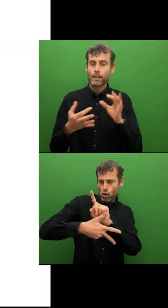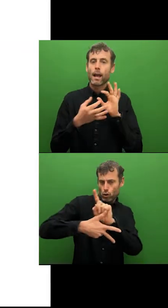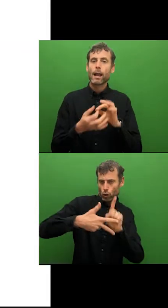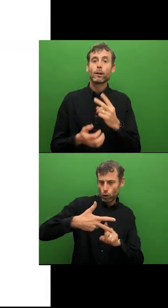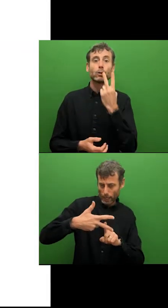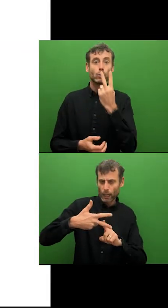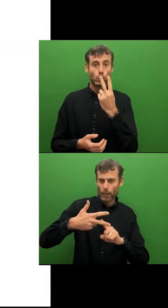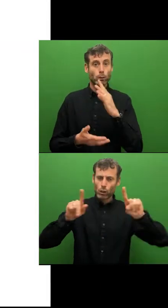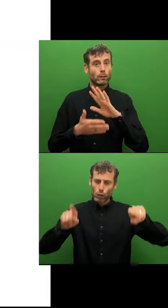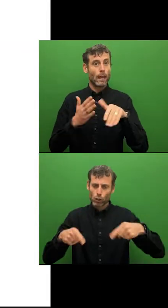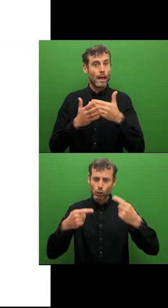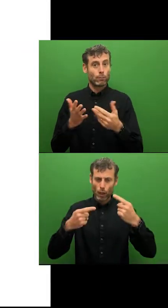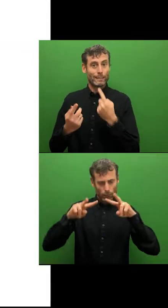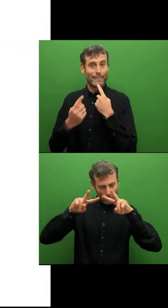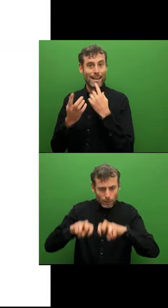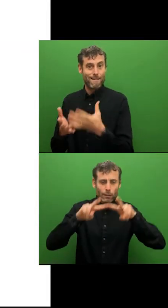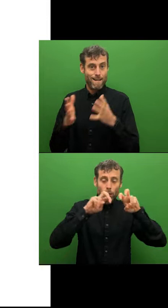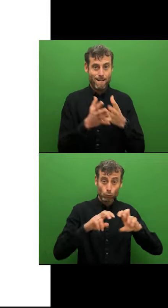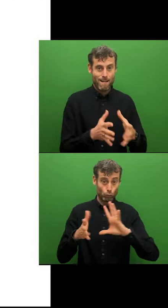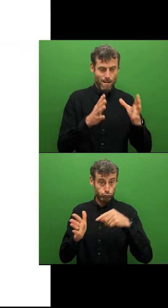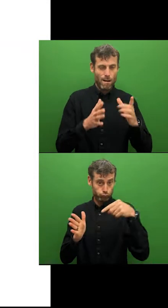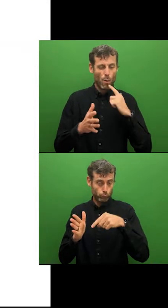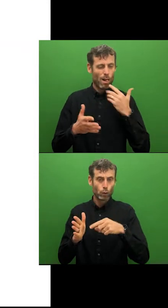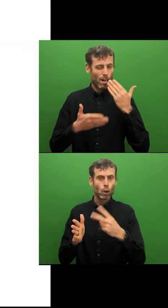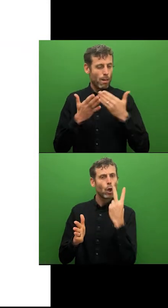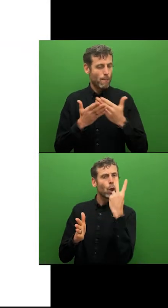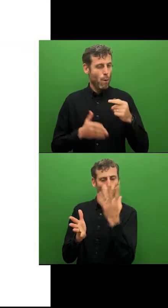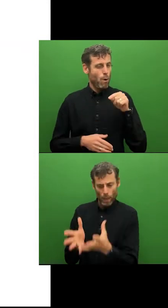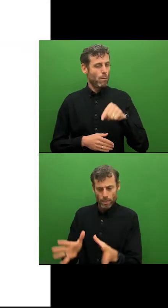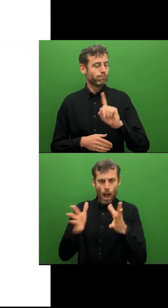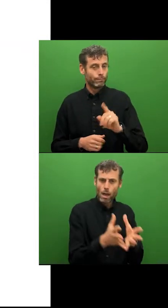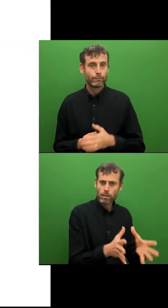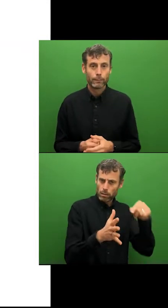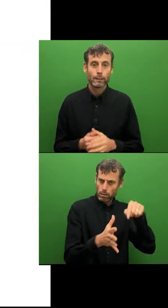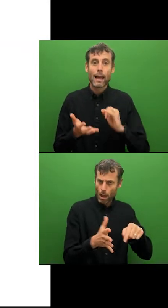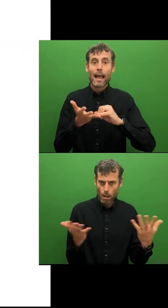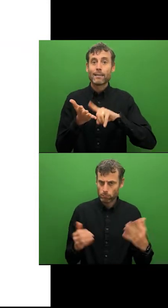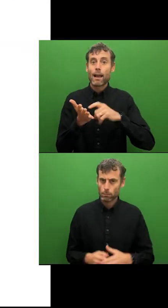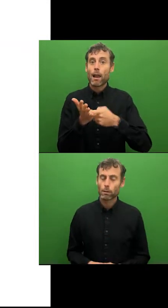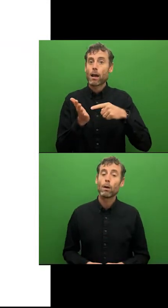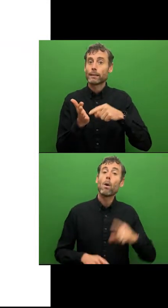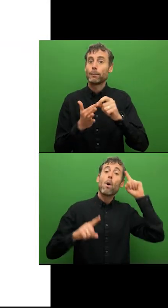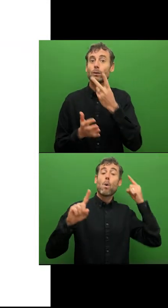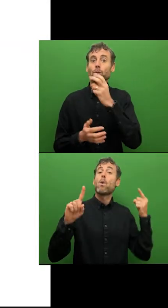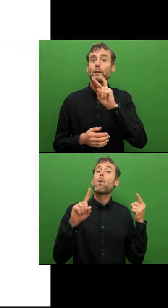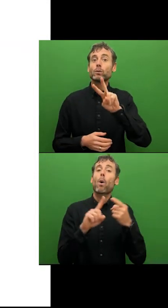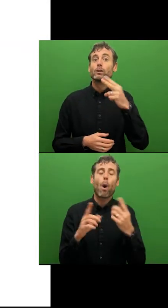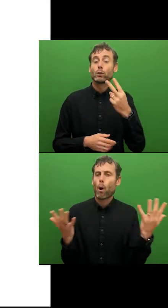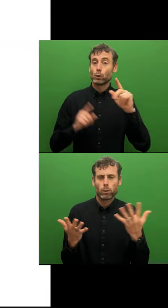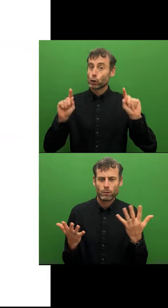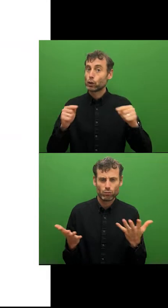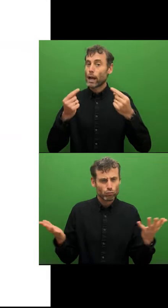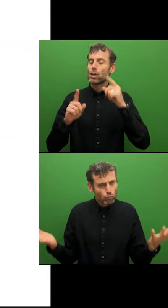different sign language datasets, which I would like to tell you about today. The goal of the SLRTP